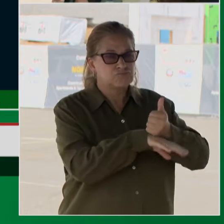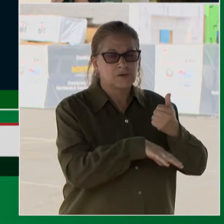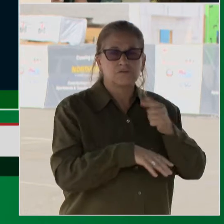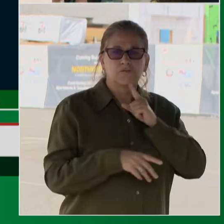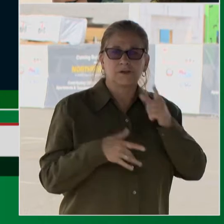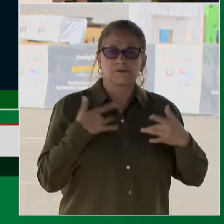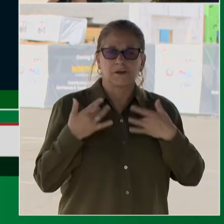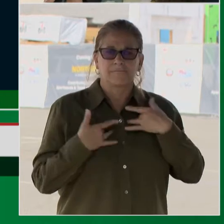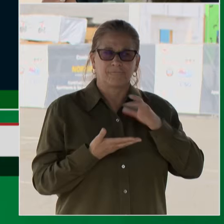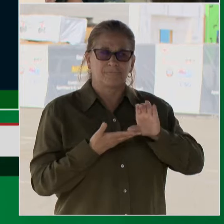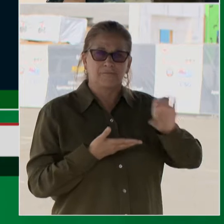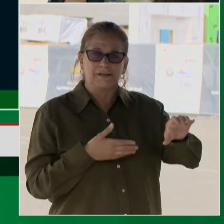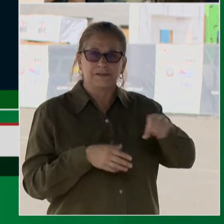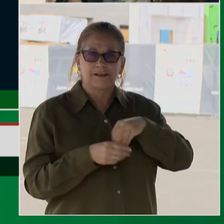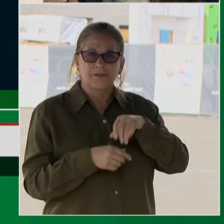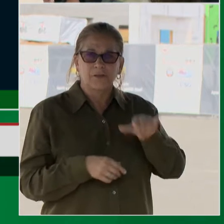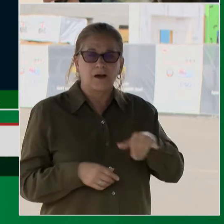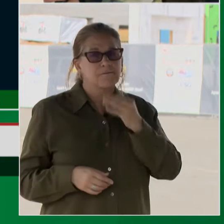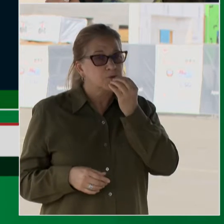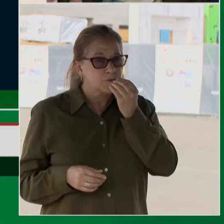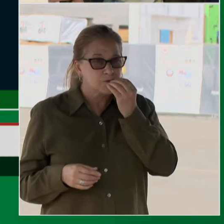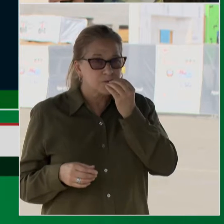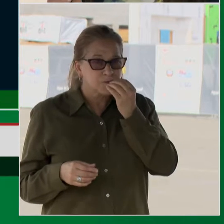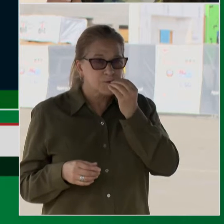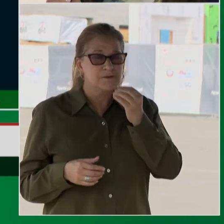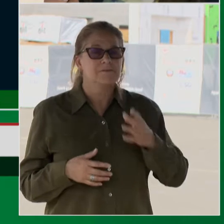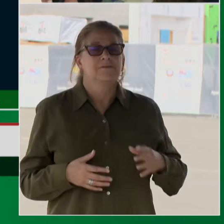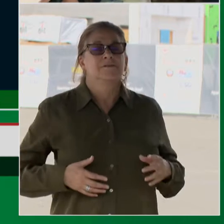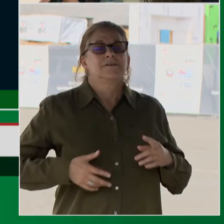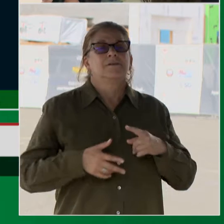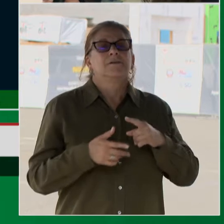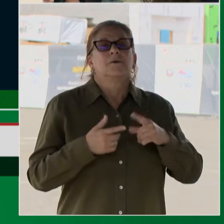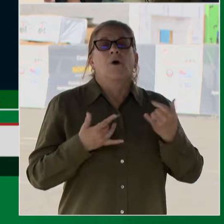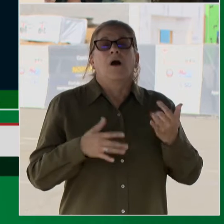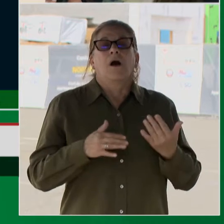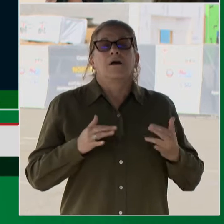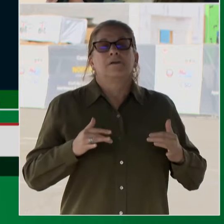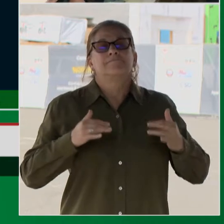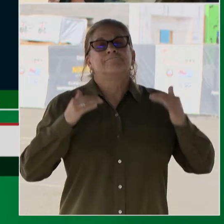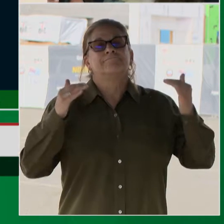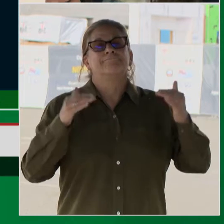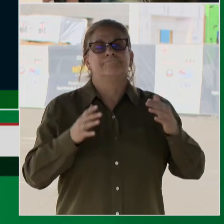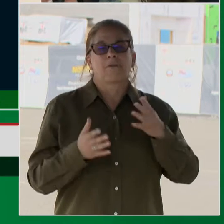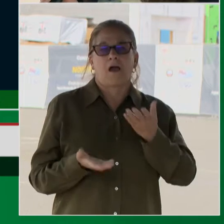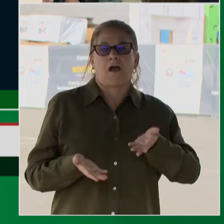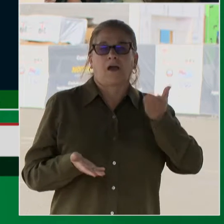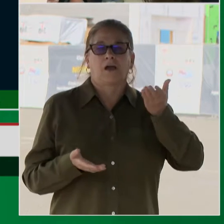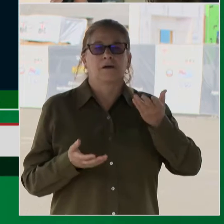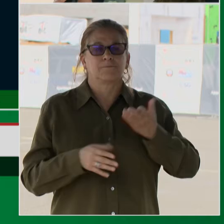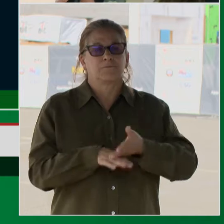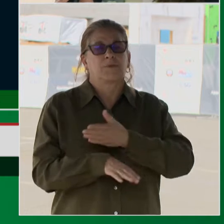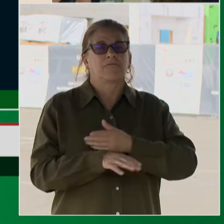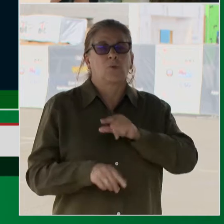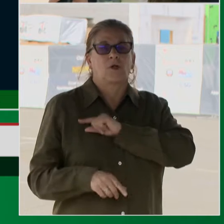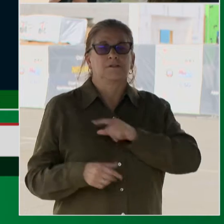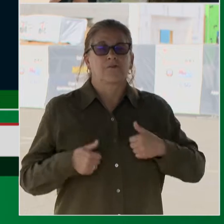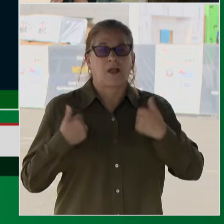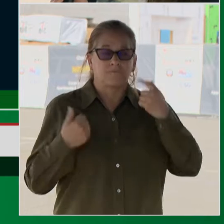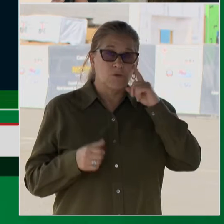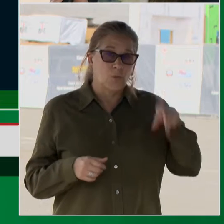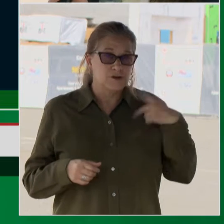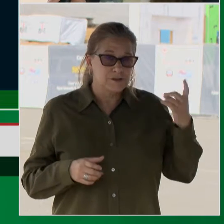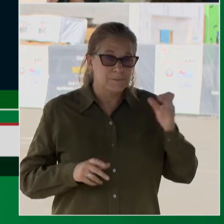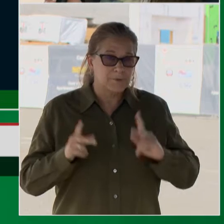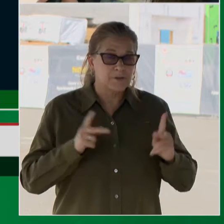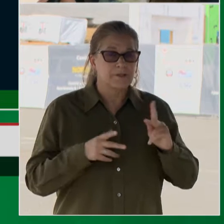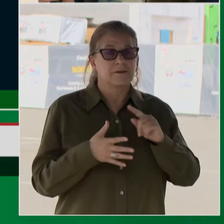budget that Sarosh Altabal is going to talk about a little bit later. The third big priority area is focusing on some of